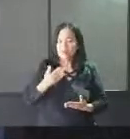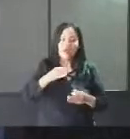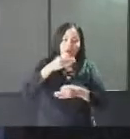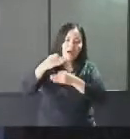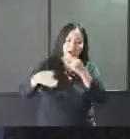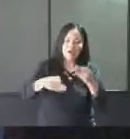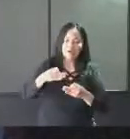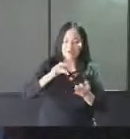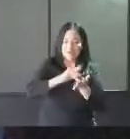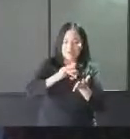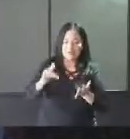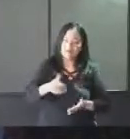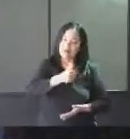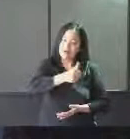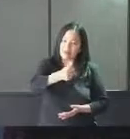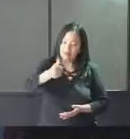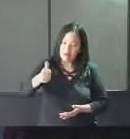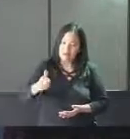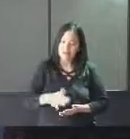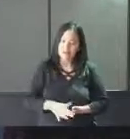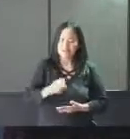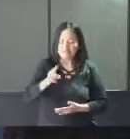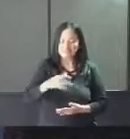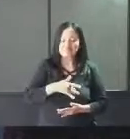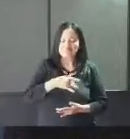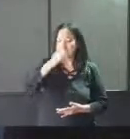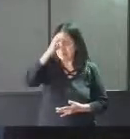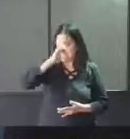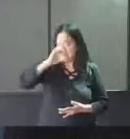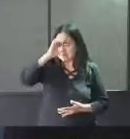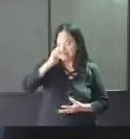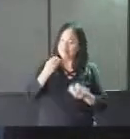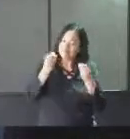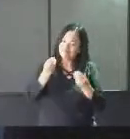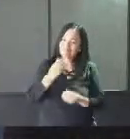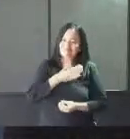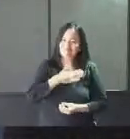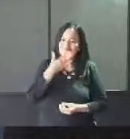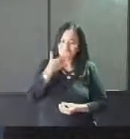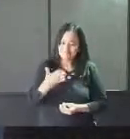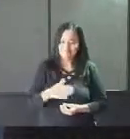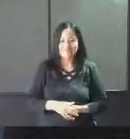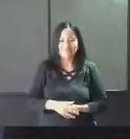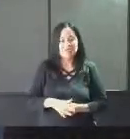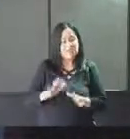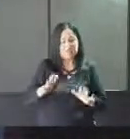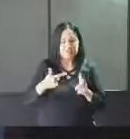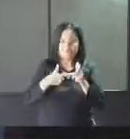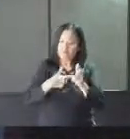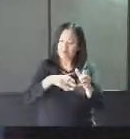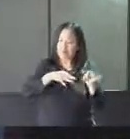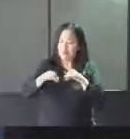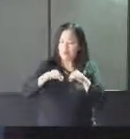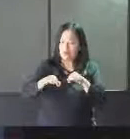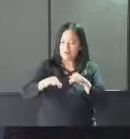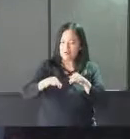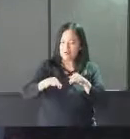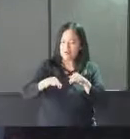many elements we can take from here. I thank each one of the panelists because you've presented